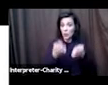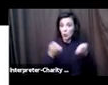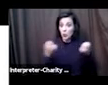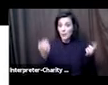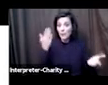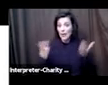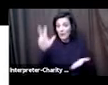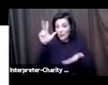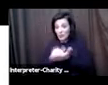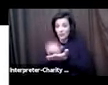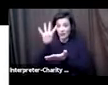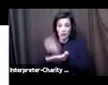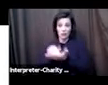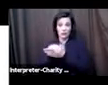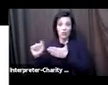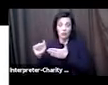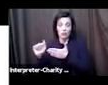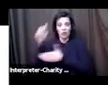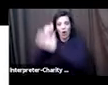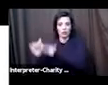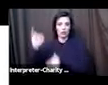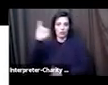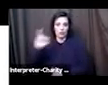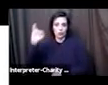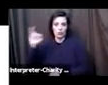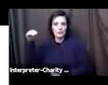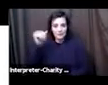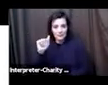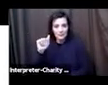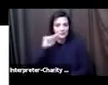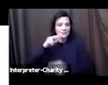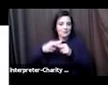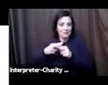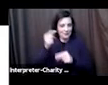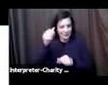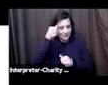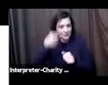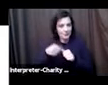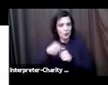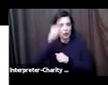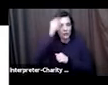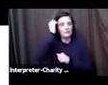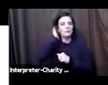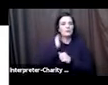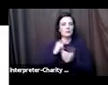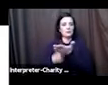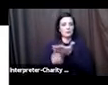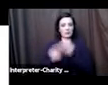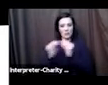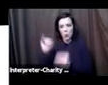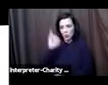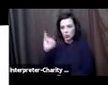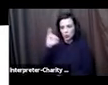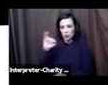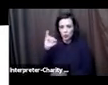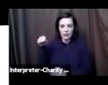$3,000 to $4,000. So that's just something I do want to mention. Keep that in mind. And we'll talk more about insurance funding a little bit